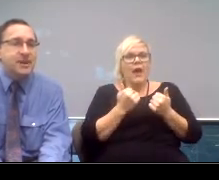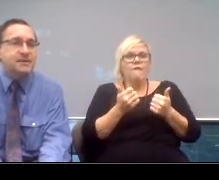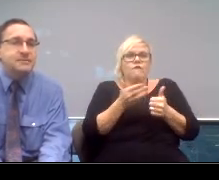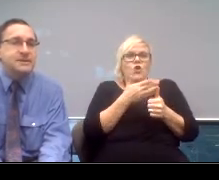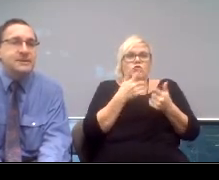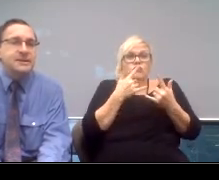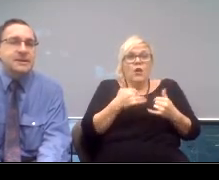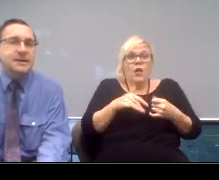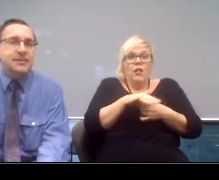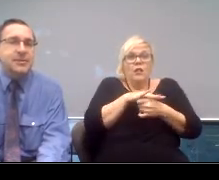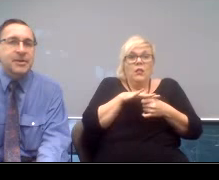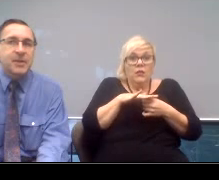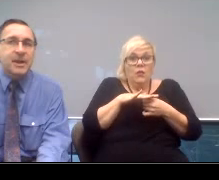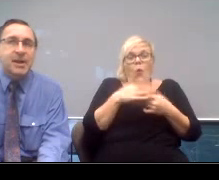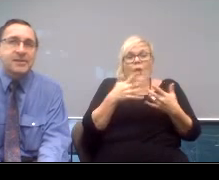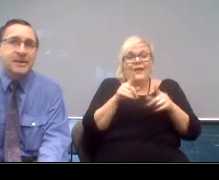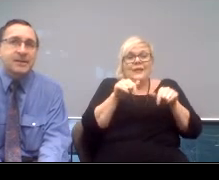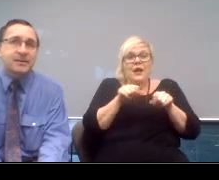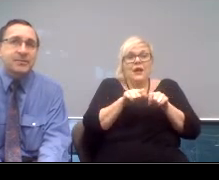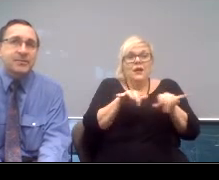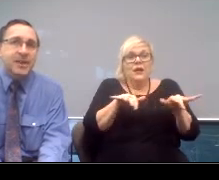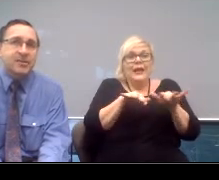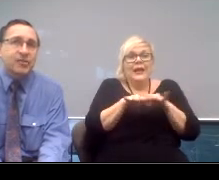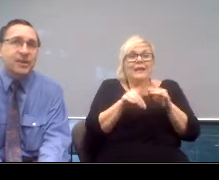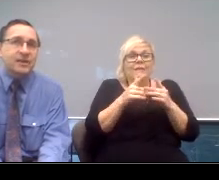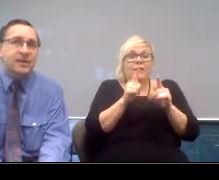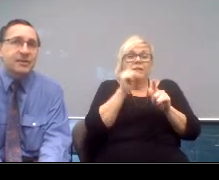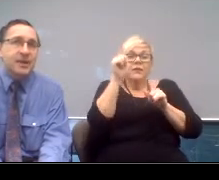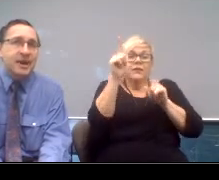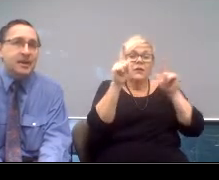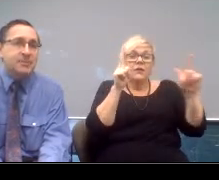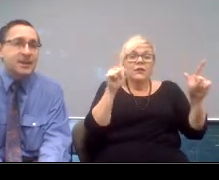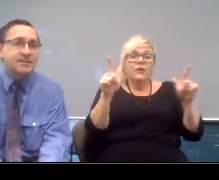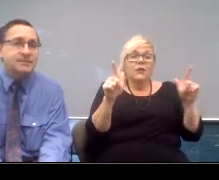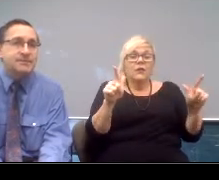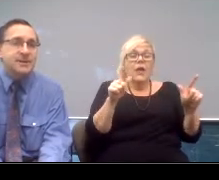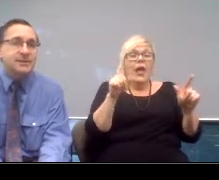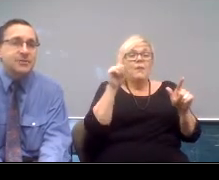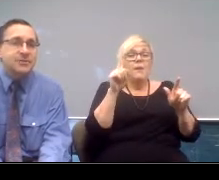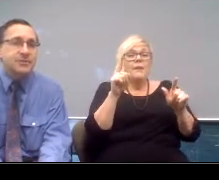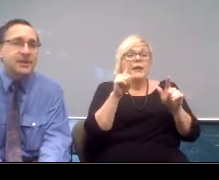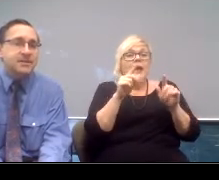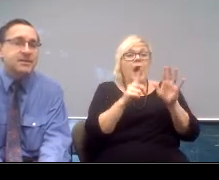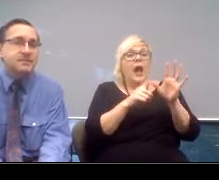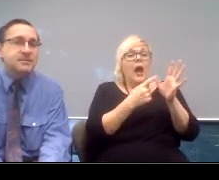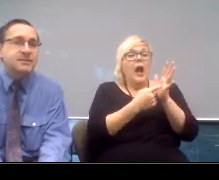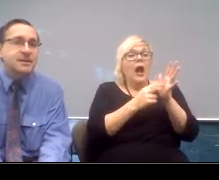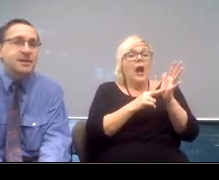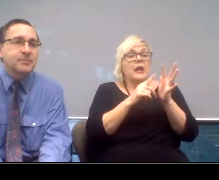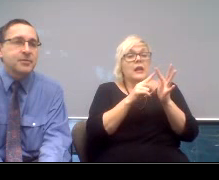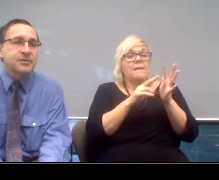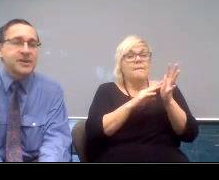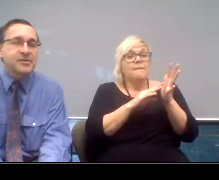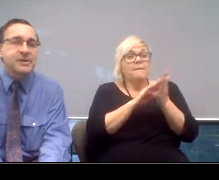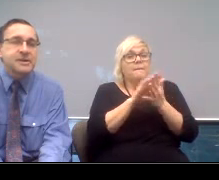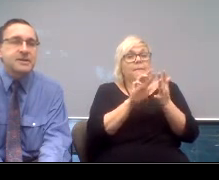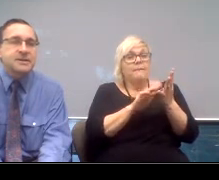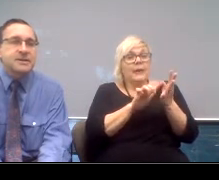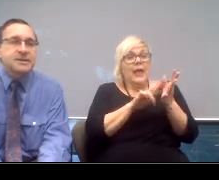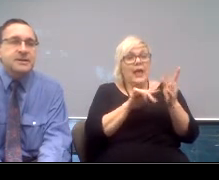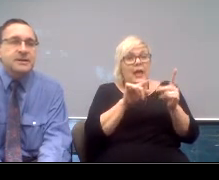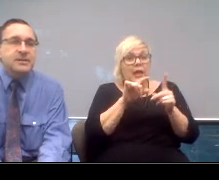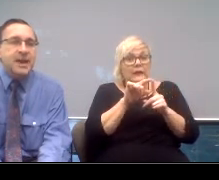of Australia. So we are currently transitioning Arnhem Land in northeastern Northern